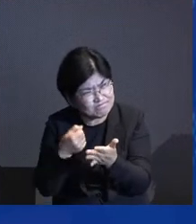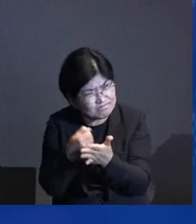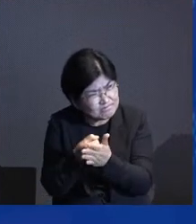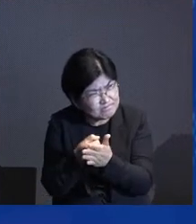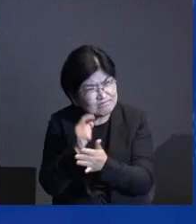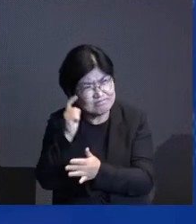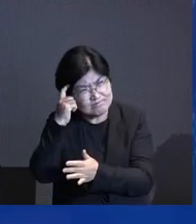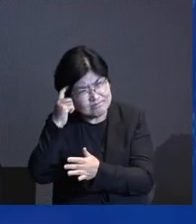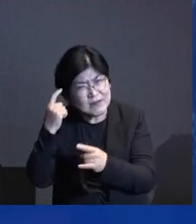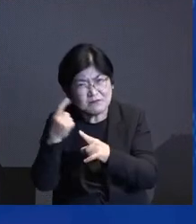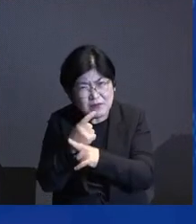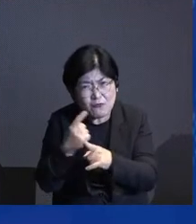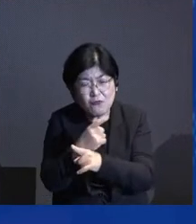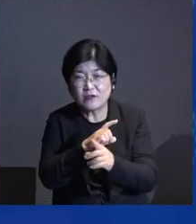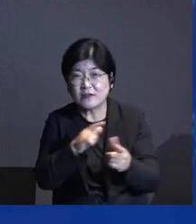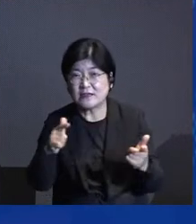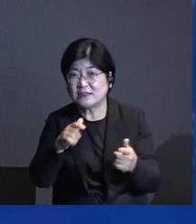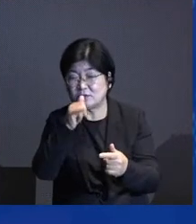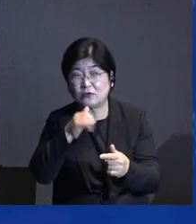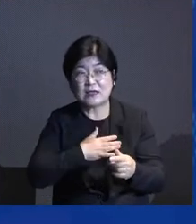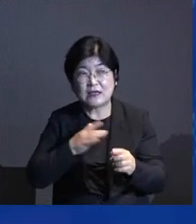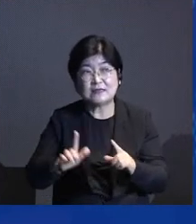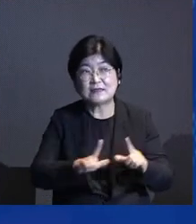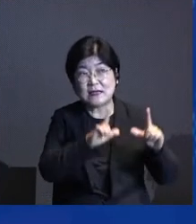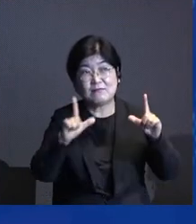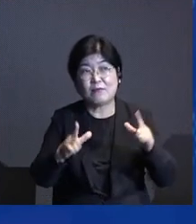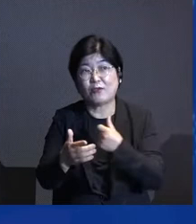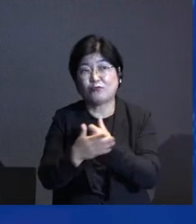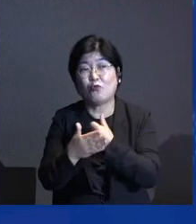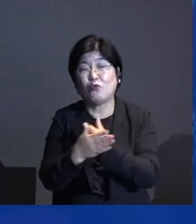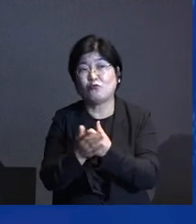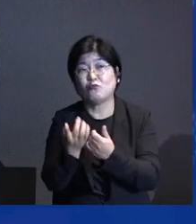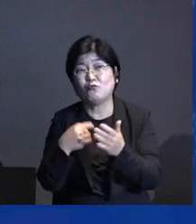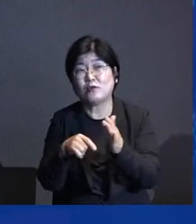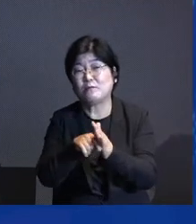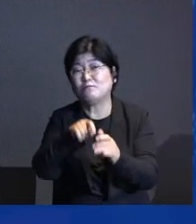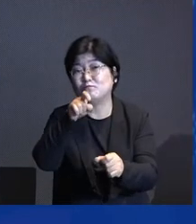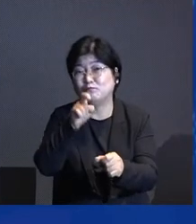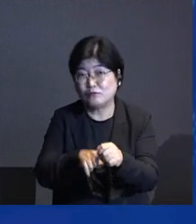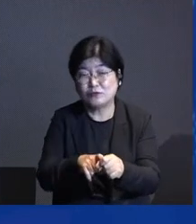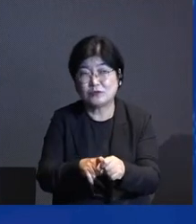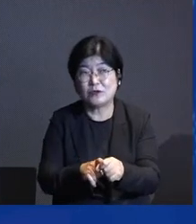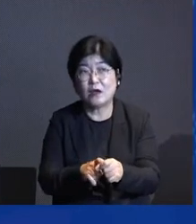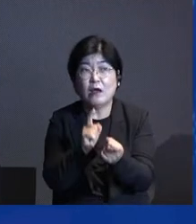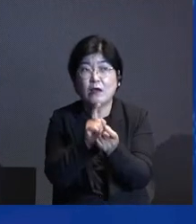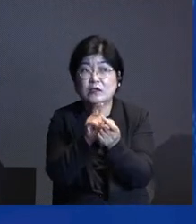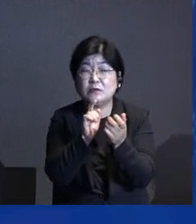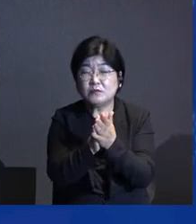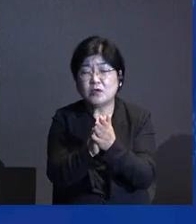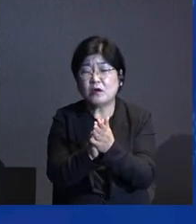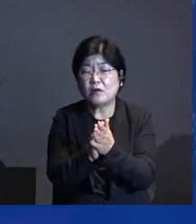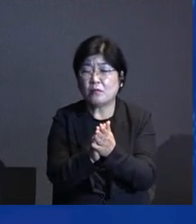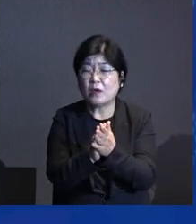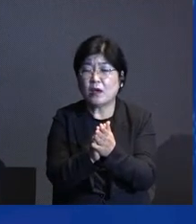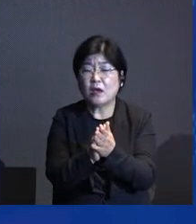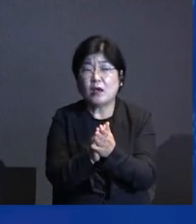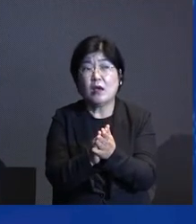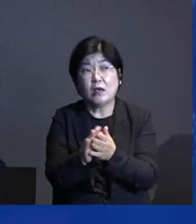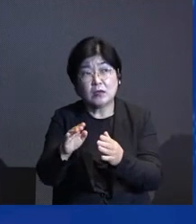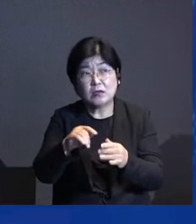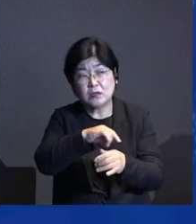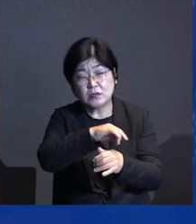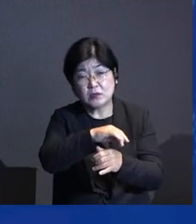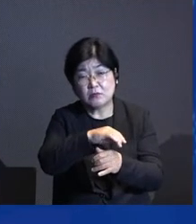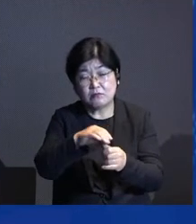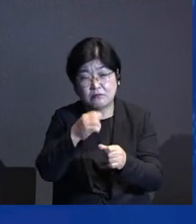the driving force for development. And this is very important because the services provided by the club will then be tailored